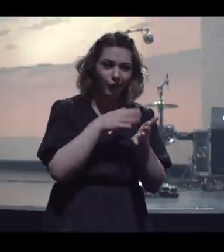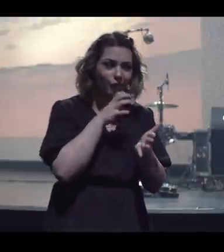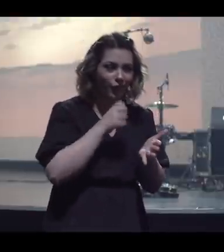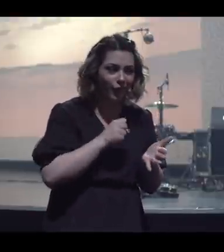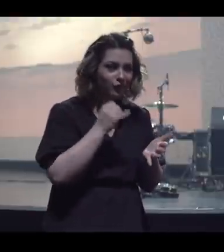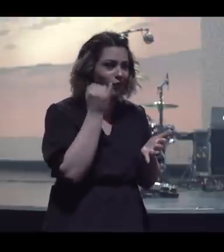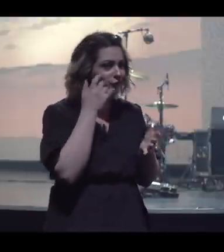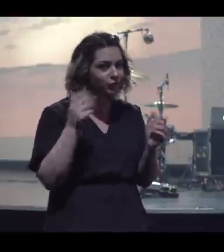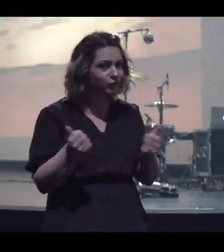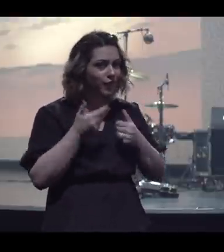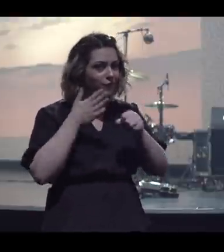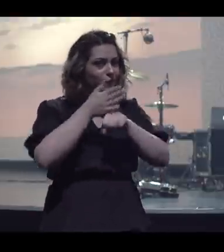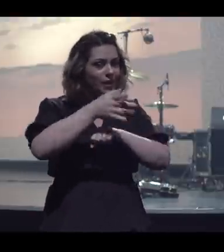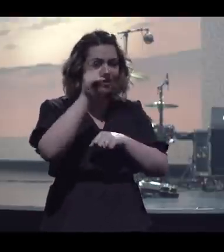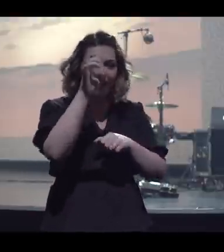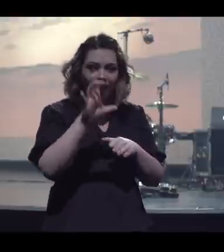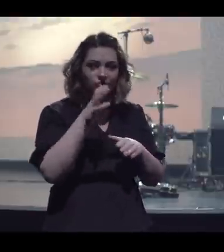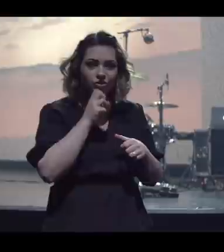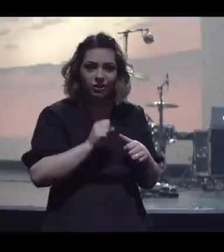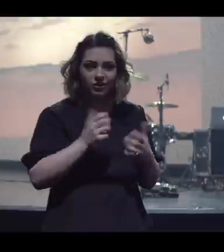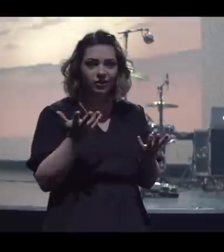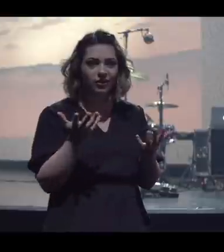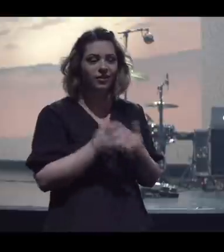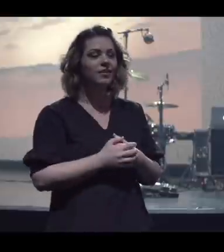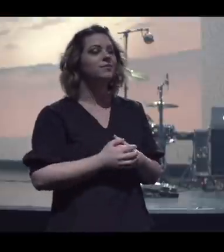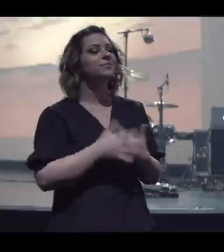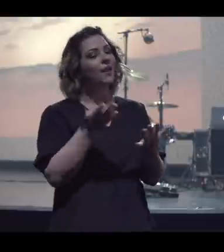I might, just to spite you. Anyway,